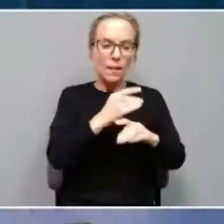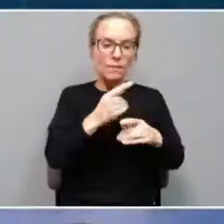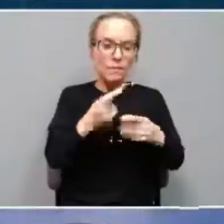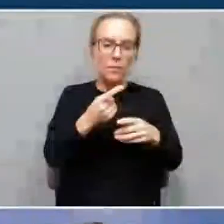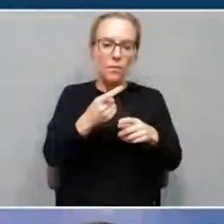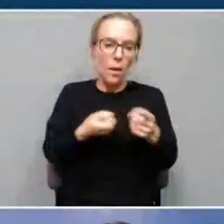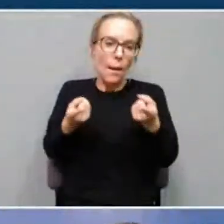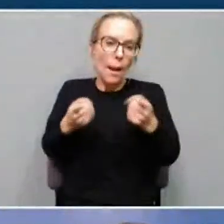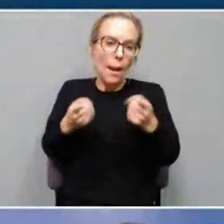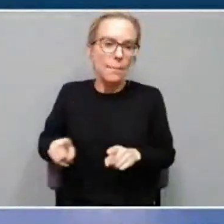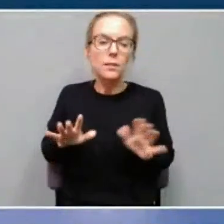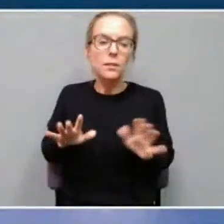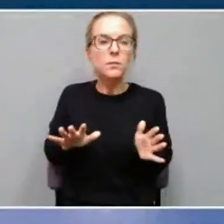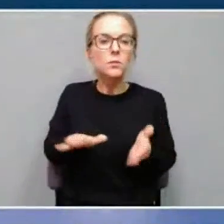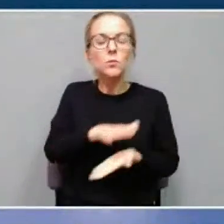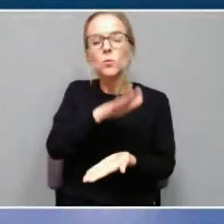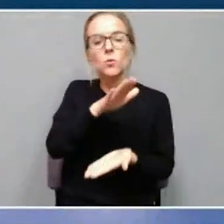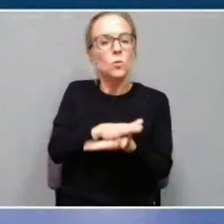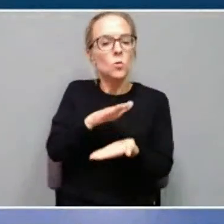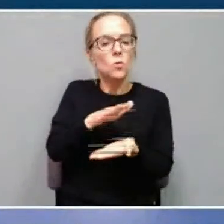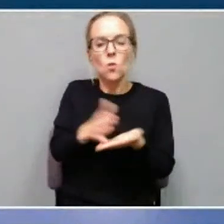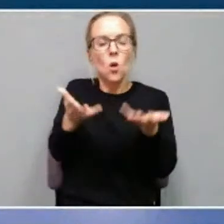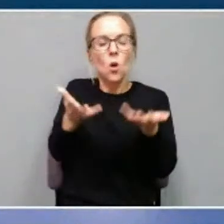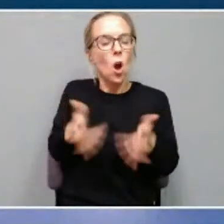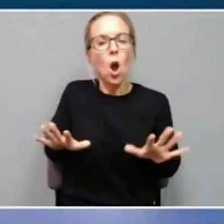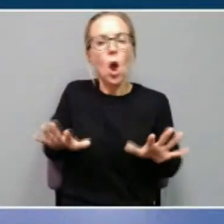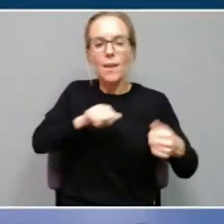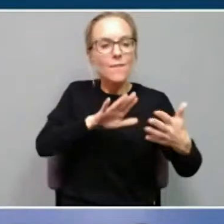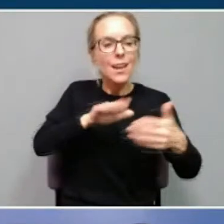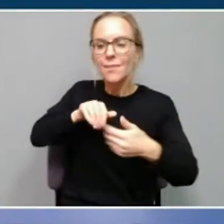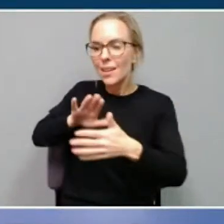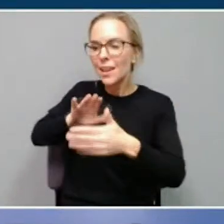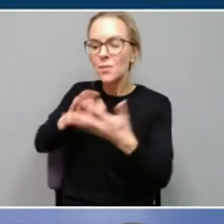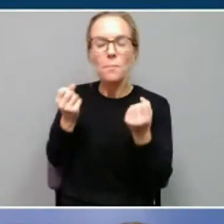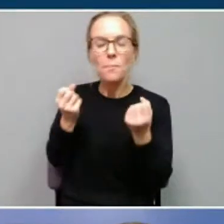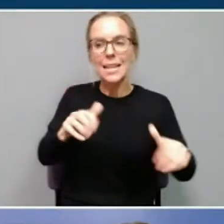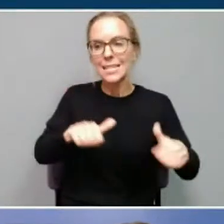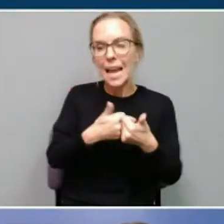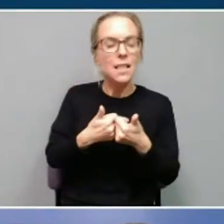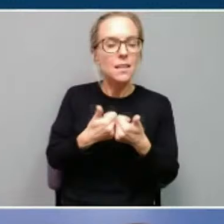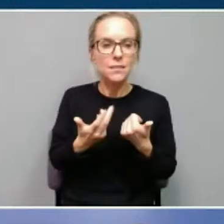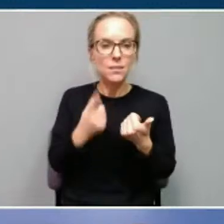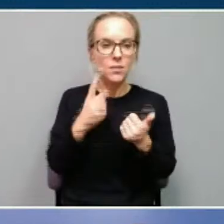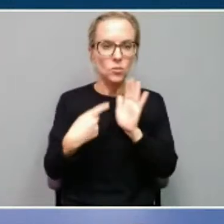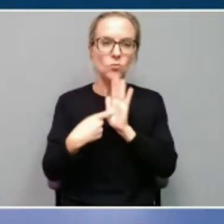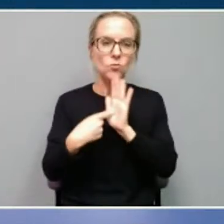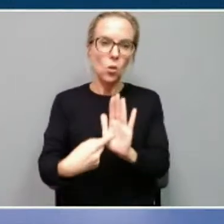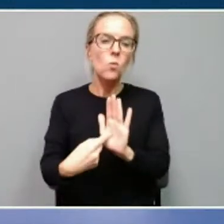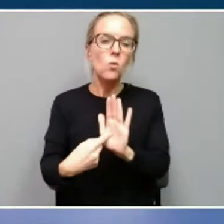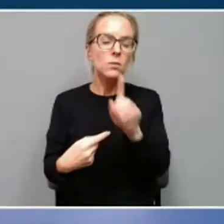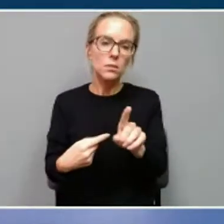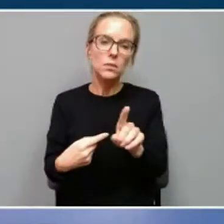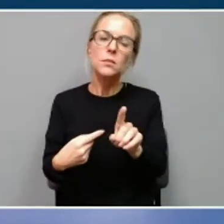listen, schools are already facing such challenges. I think it's now, since we just showed the Herald, we'll show